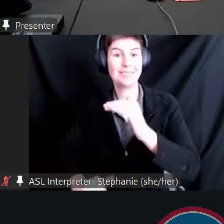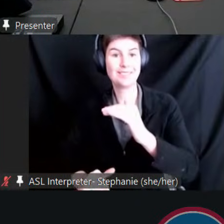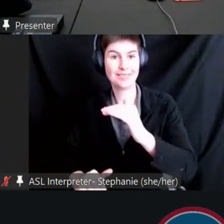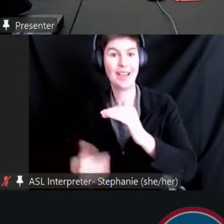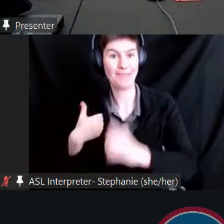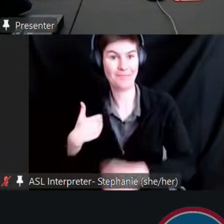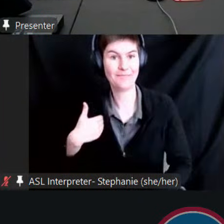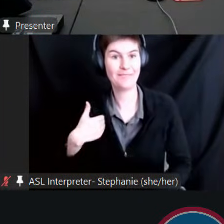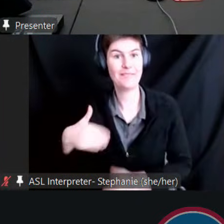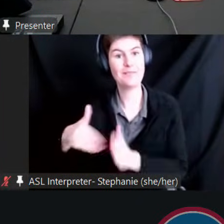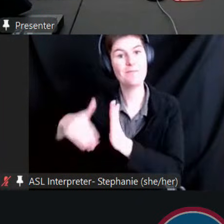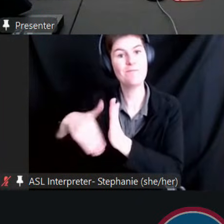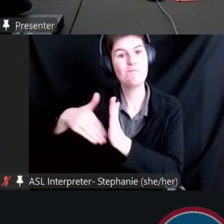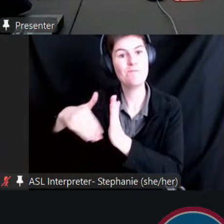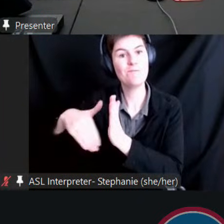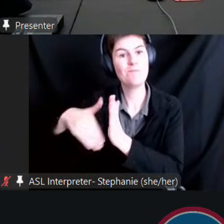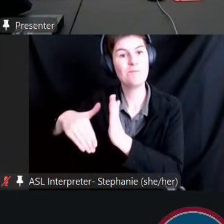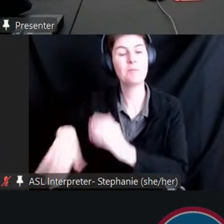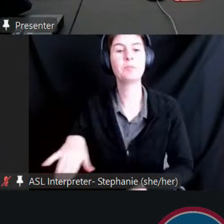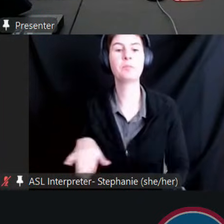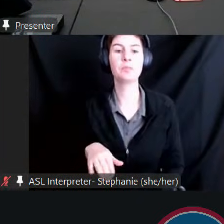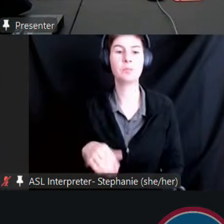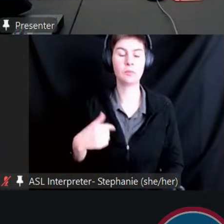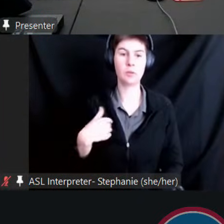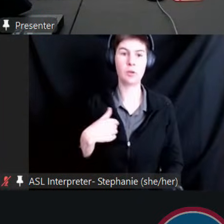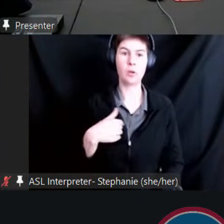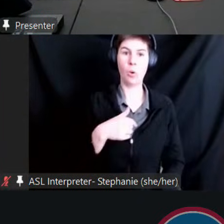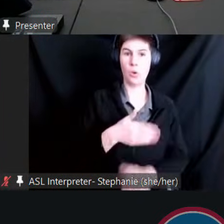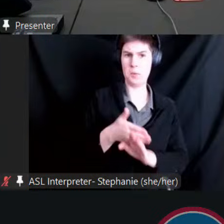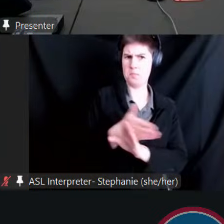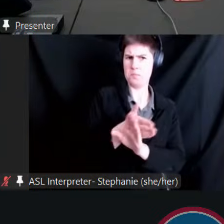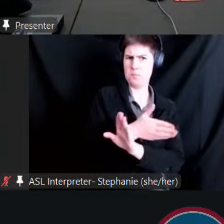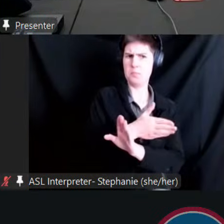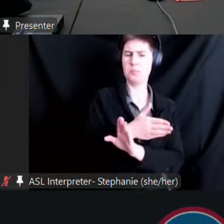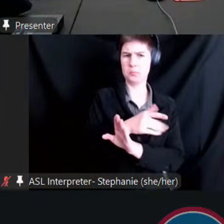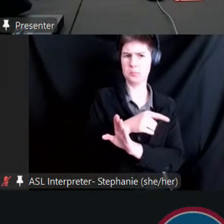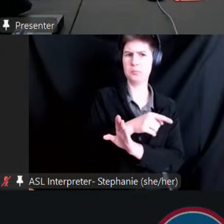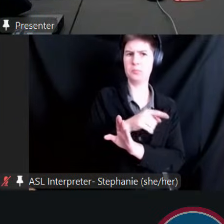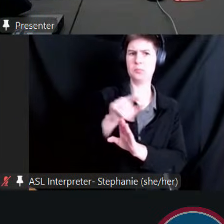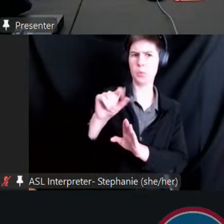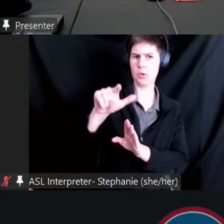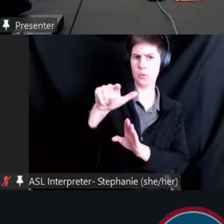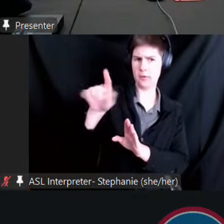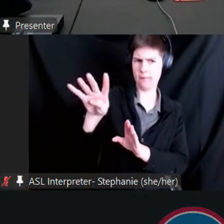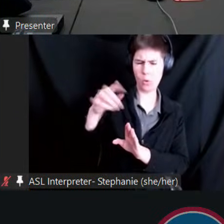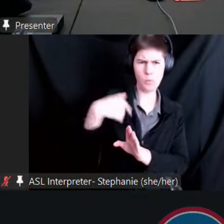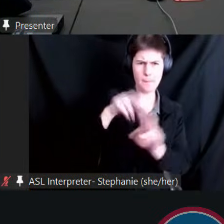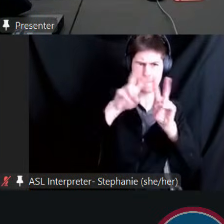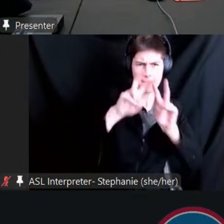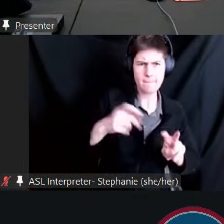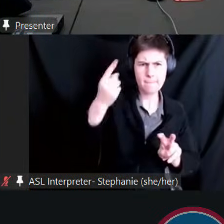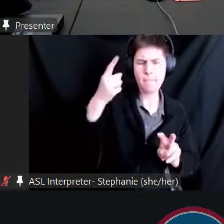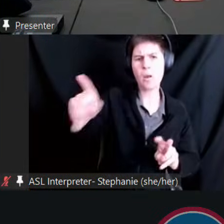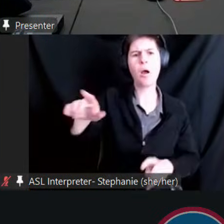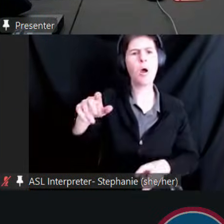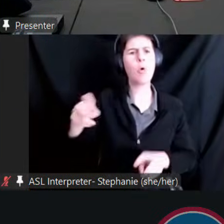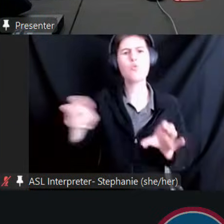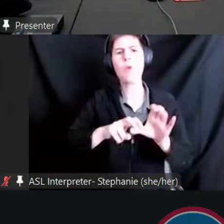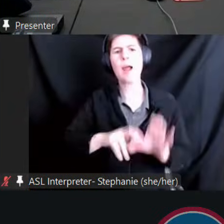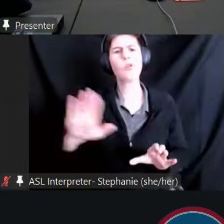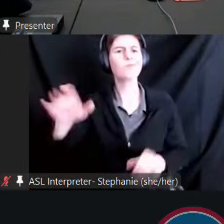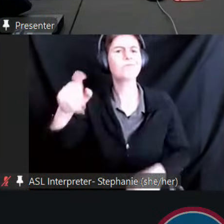in 2024 just to gain understanding of, what riders prioritize, like, dislike about the